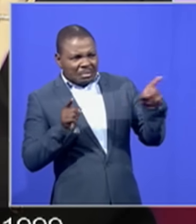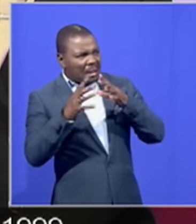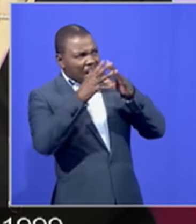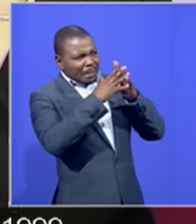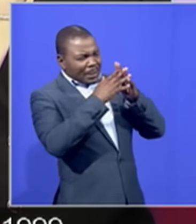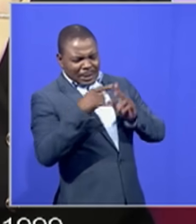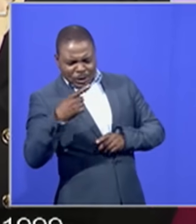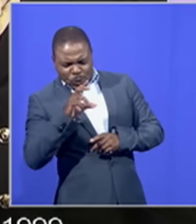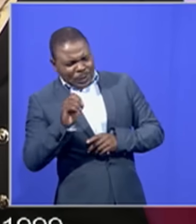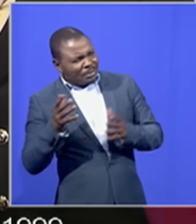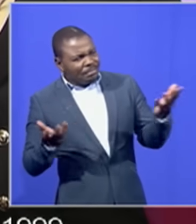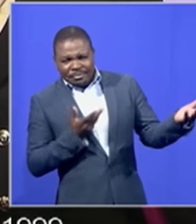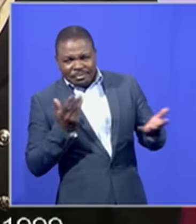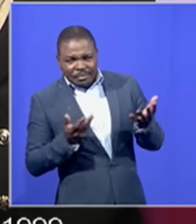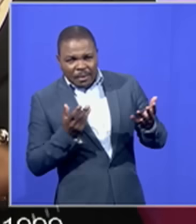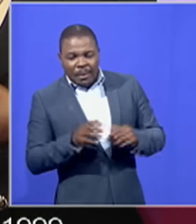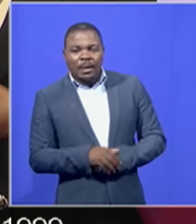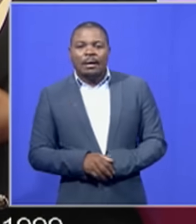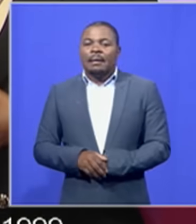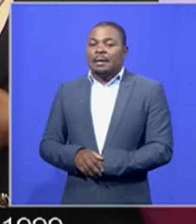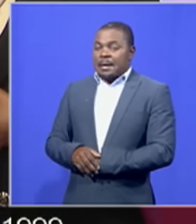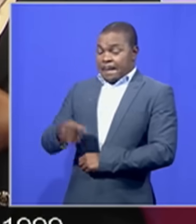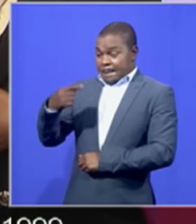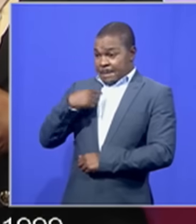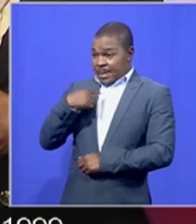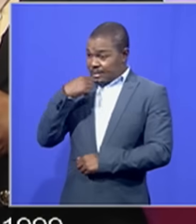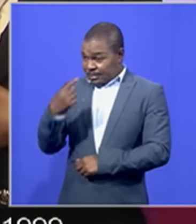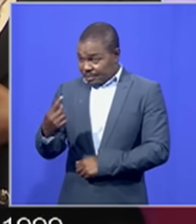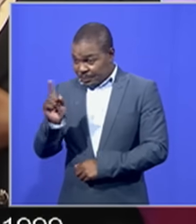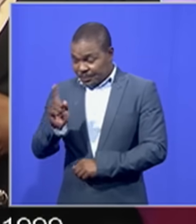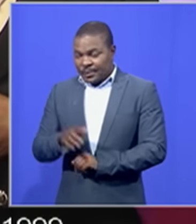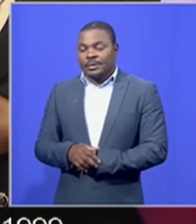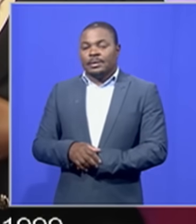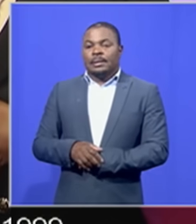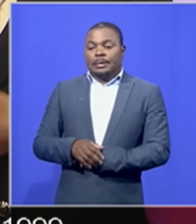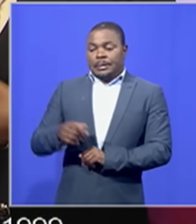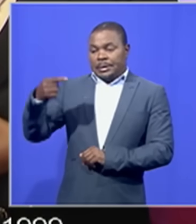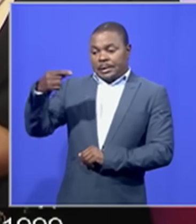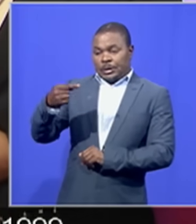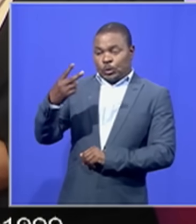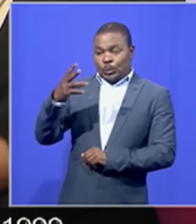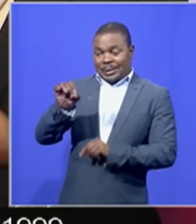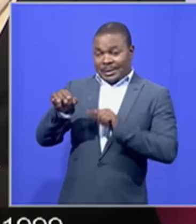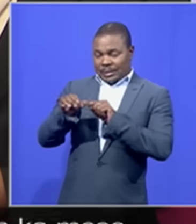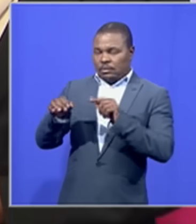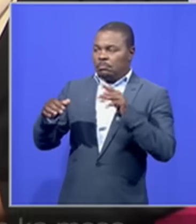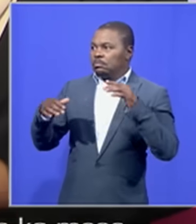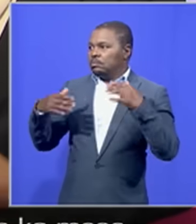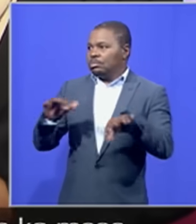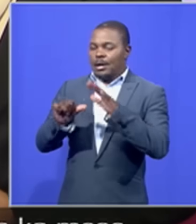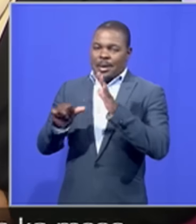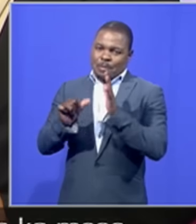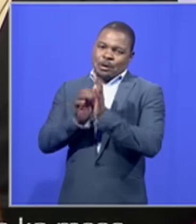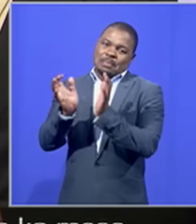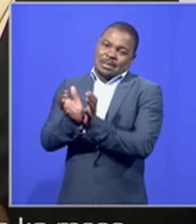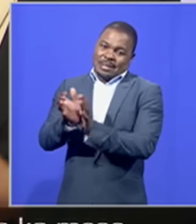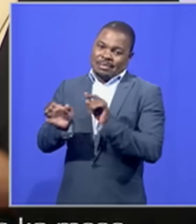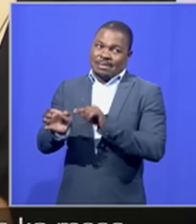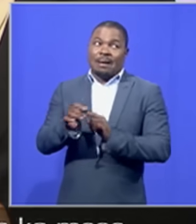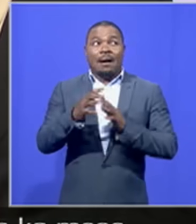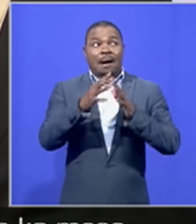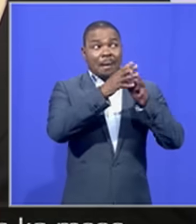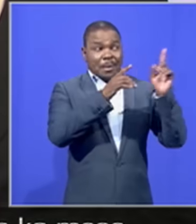America le G20 sanka se buang ko re G20 ke kopano e bohlokwa. America ya tseba ke kopano e